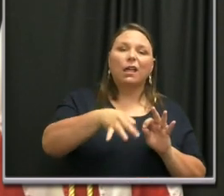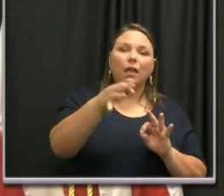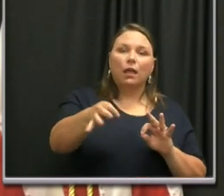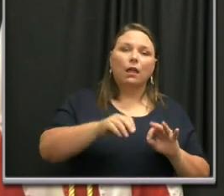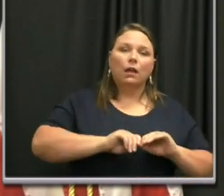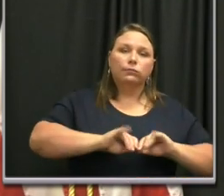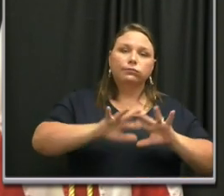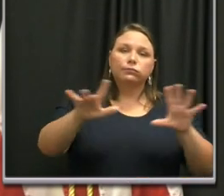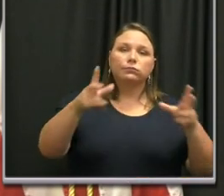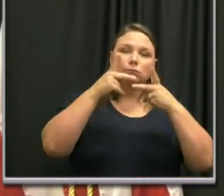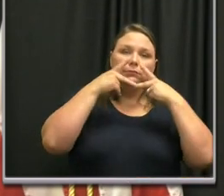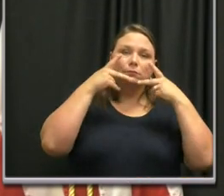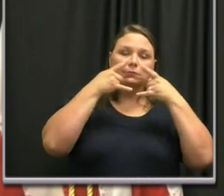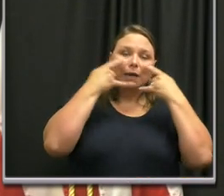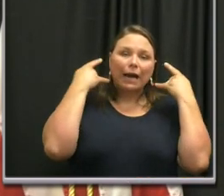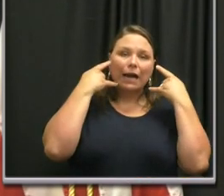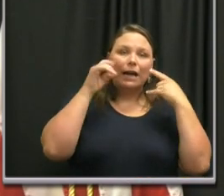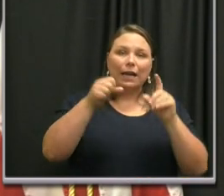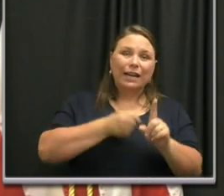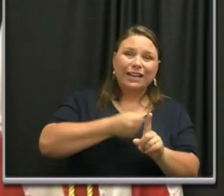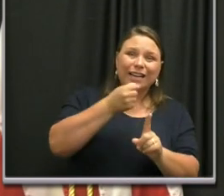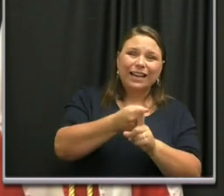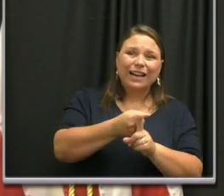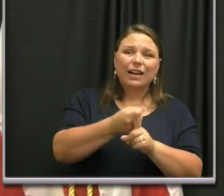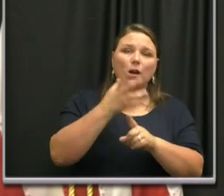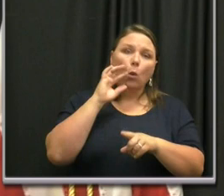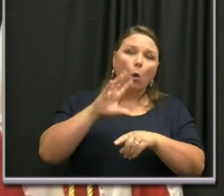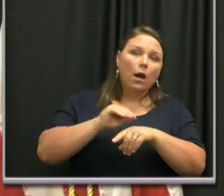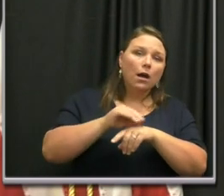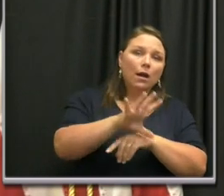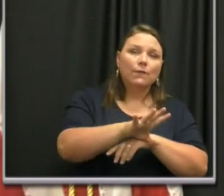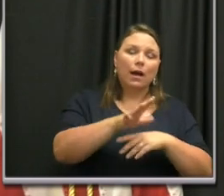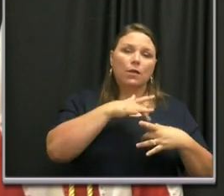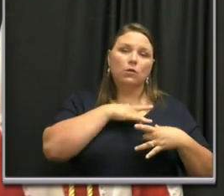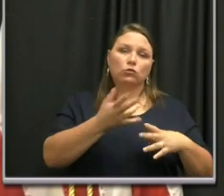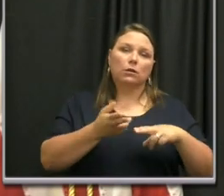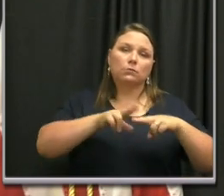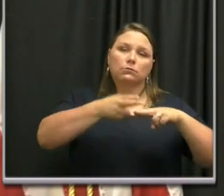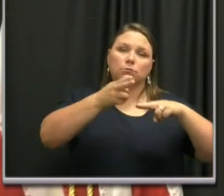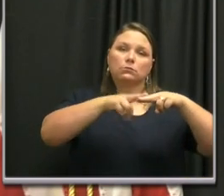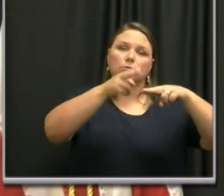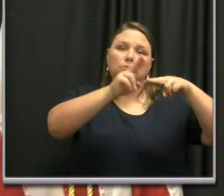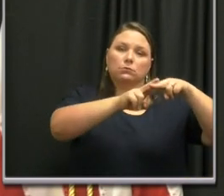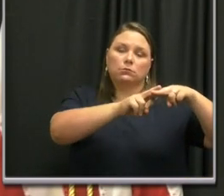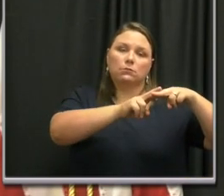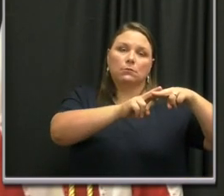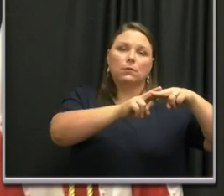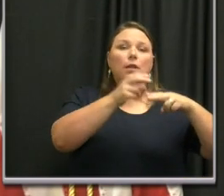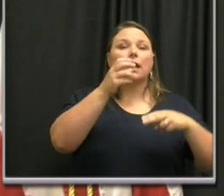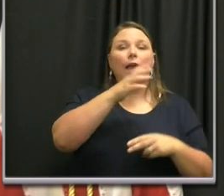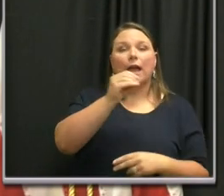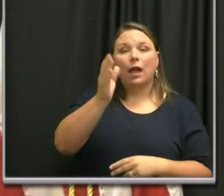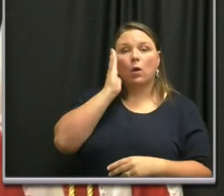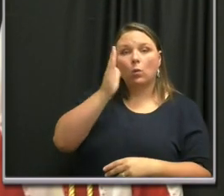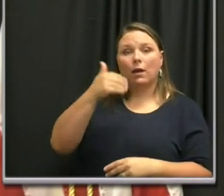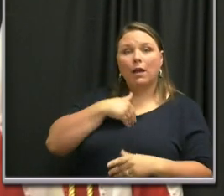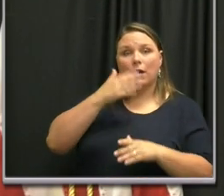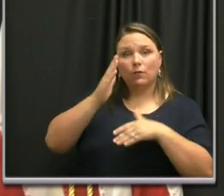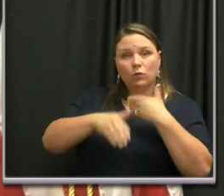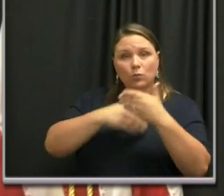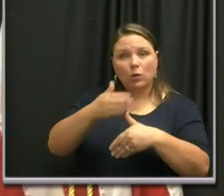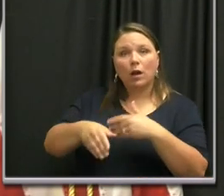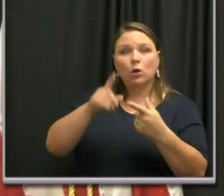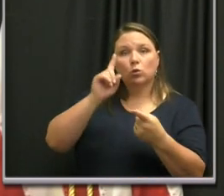out those masks could impact or is having an impact on the trend that we're seeing? And will there be a process in